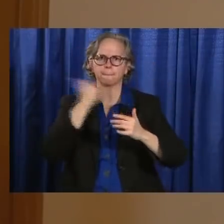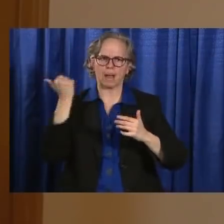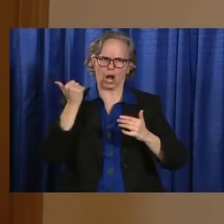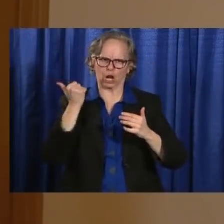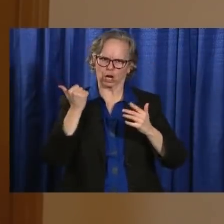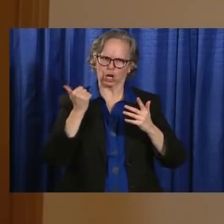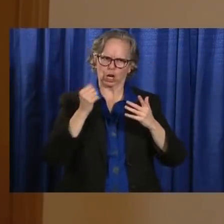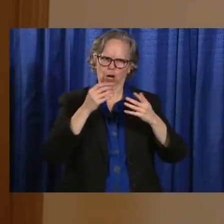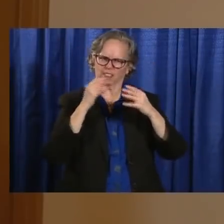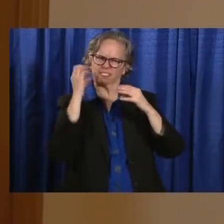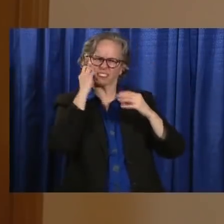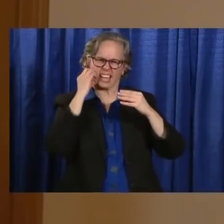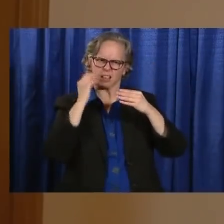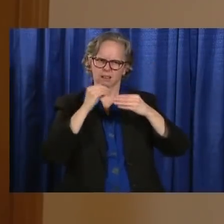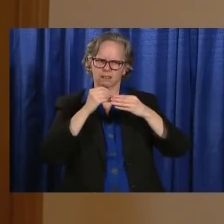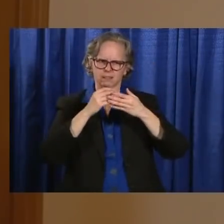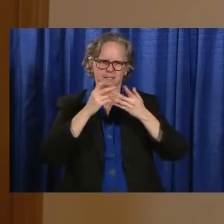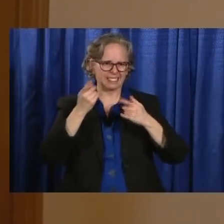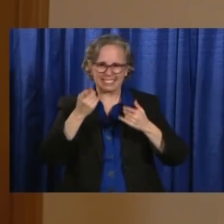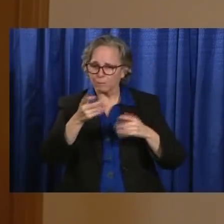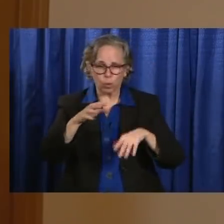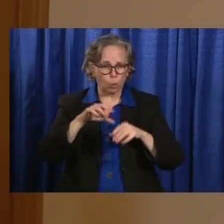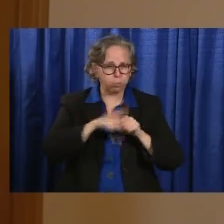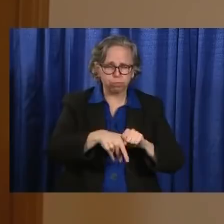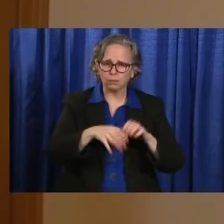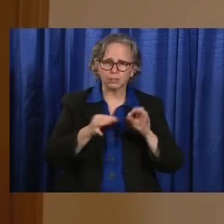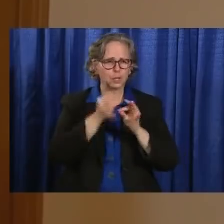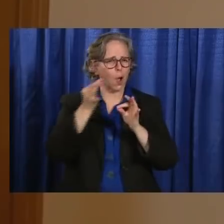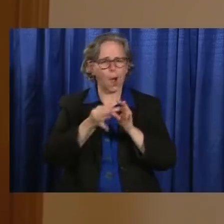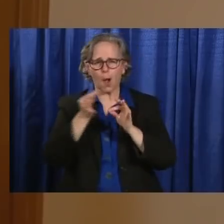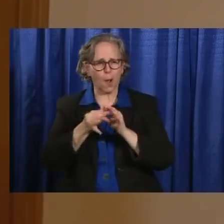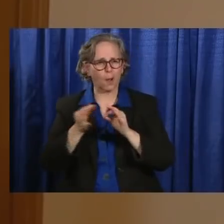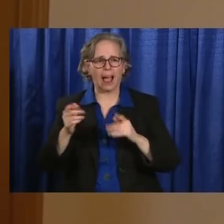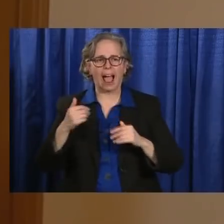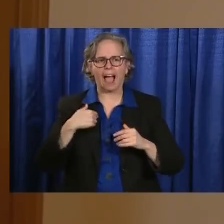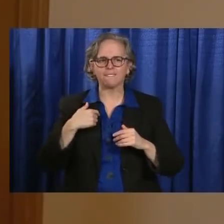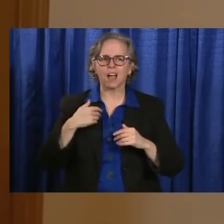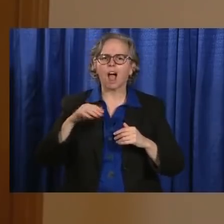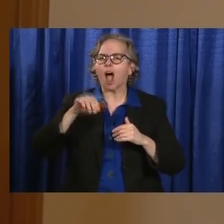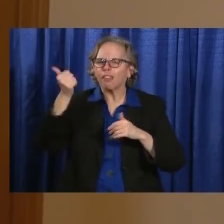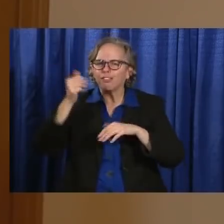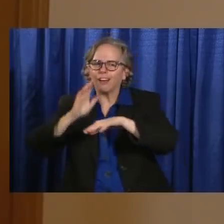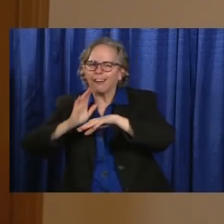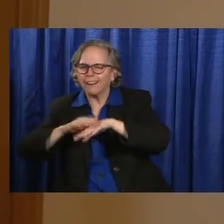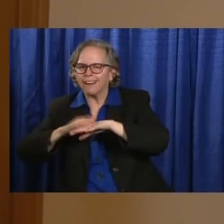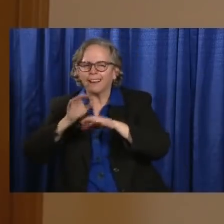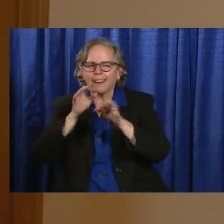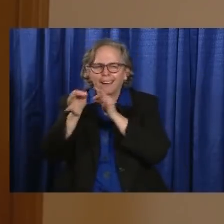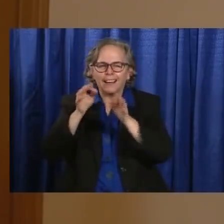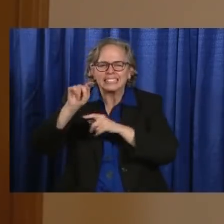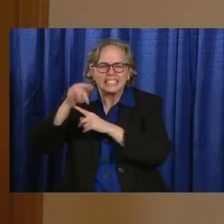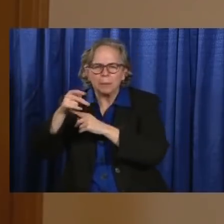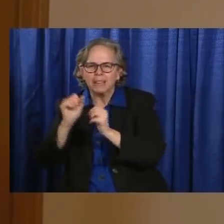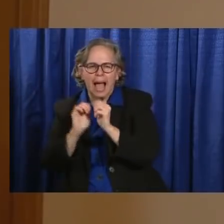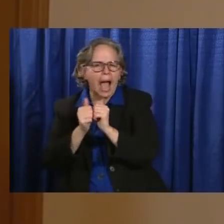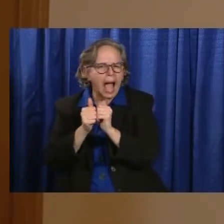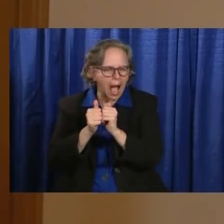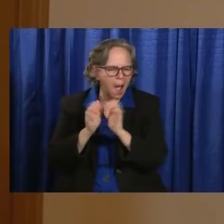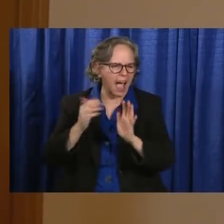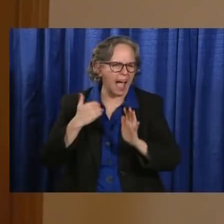how to thread everything, there are tips and tricks to all of this. But this is for us to